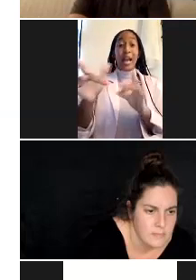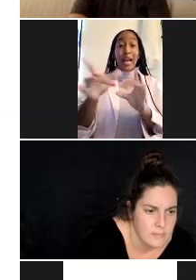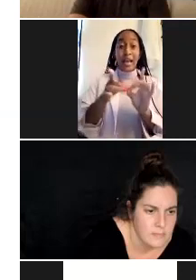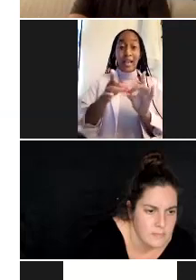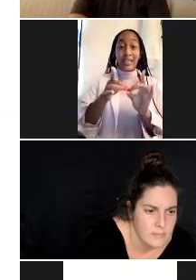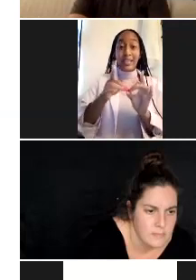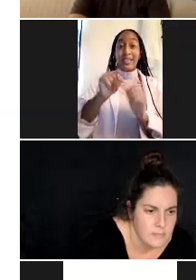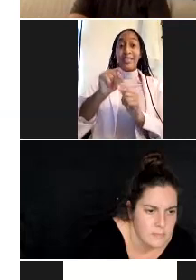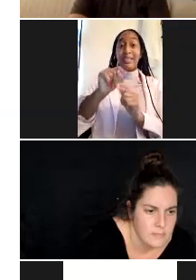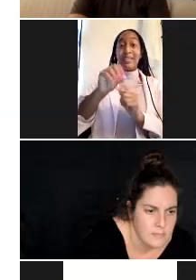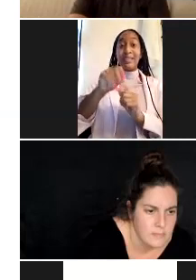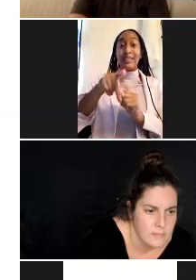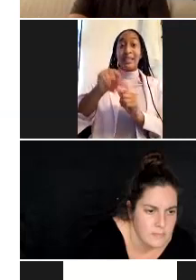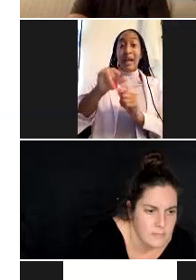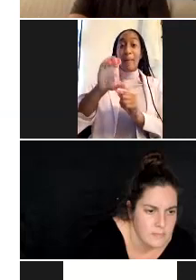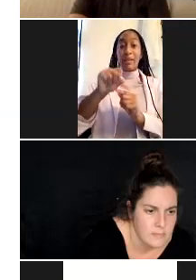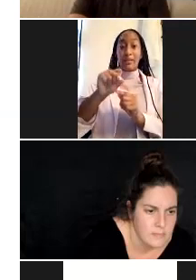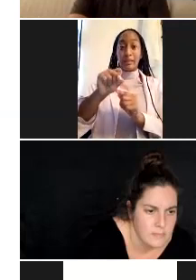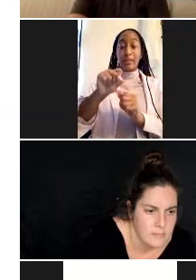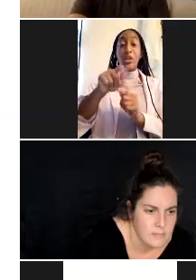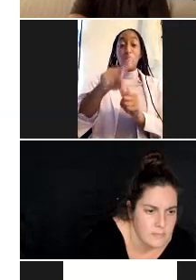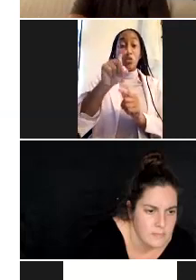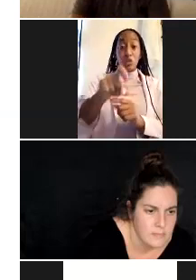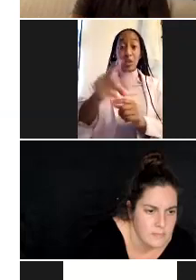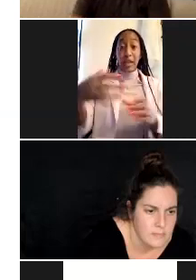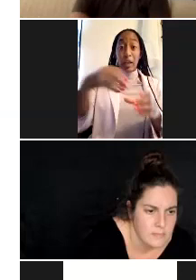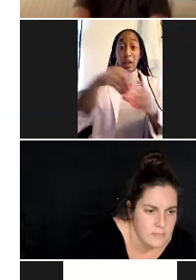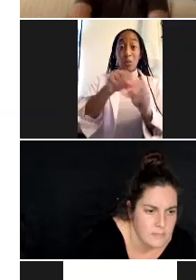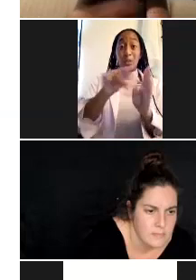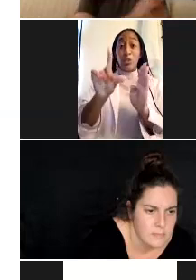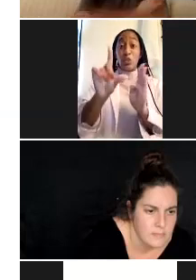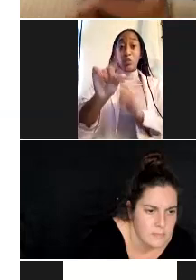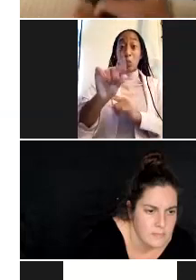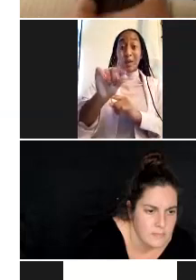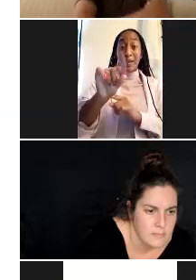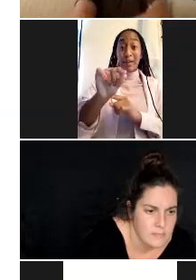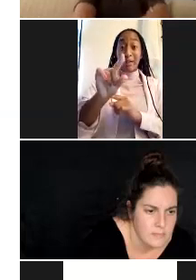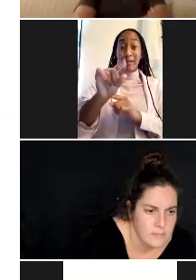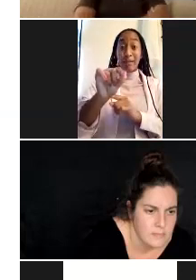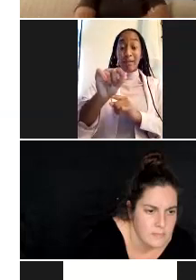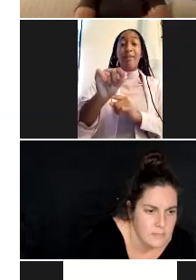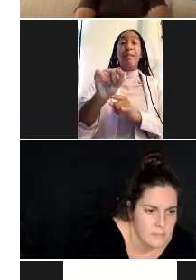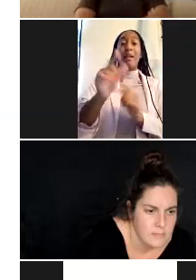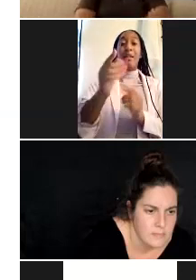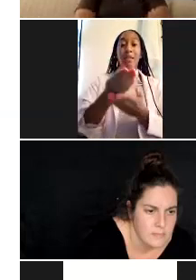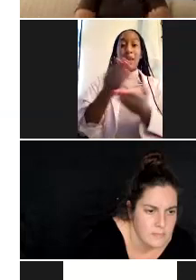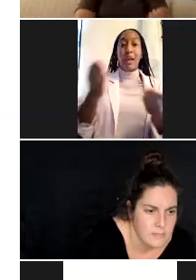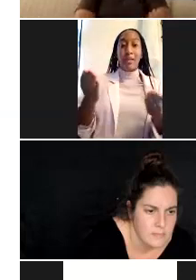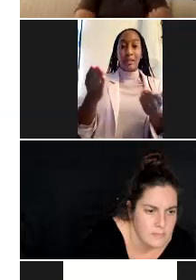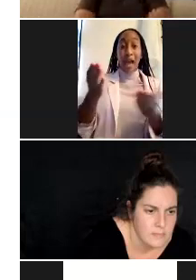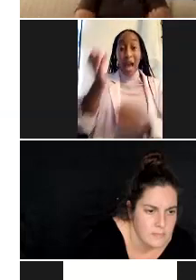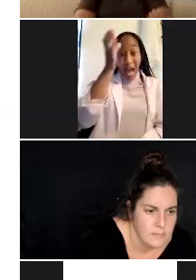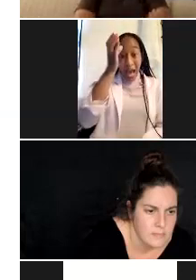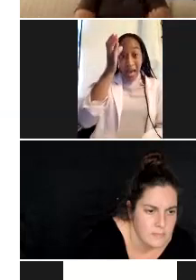should have a total of 20 items on your study guide. 10 of them will be concept facts on these topic areas, and 10 of